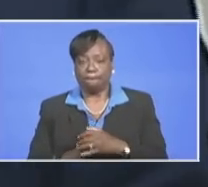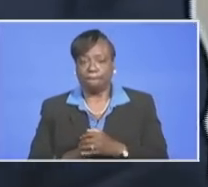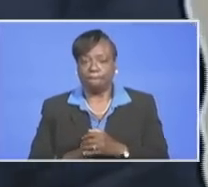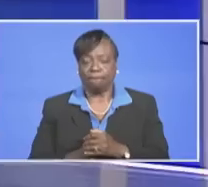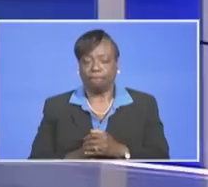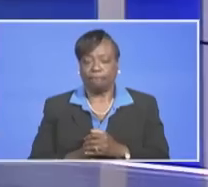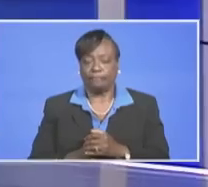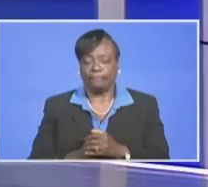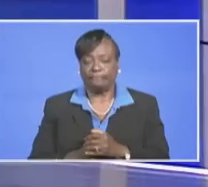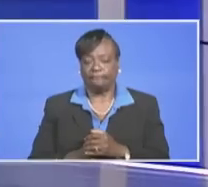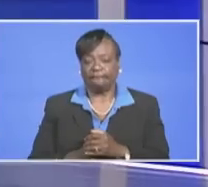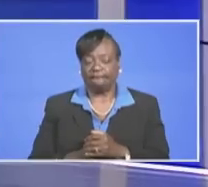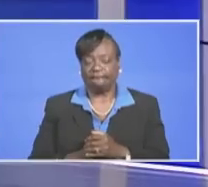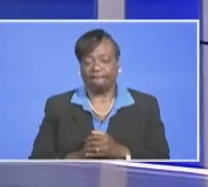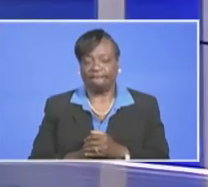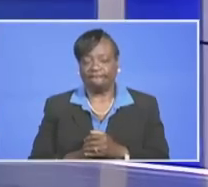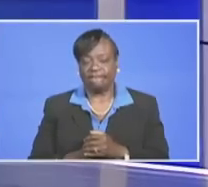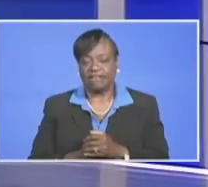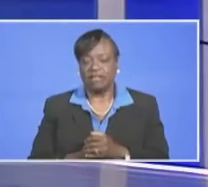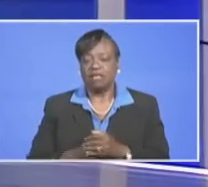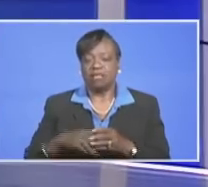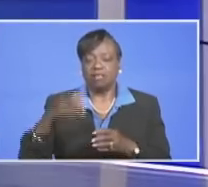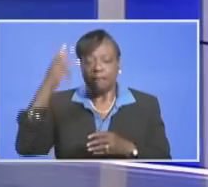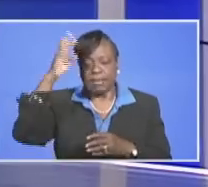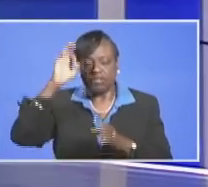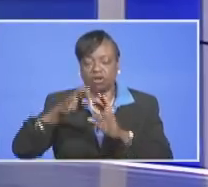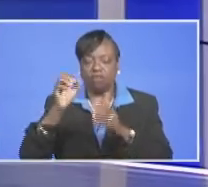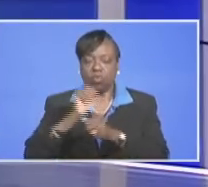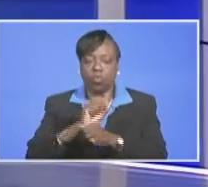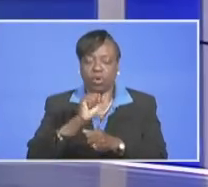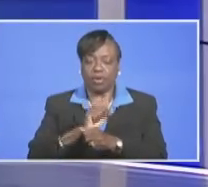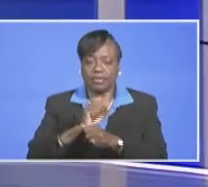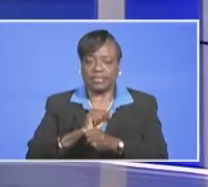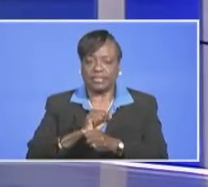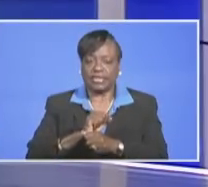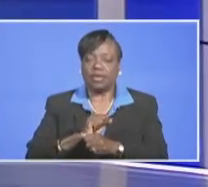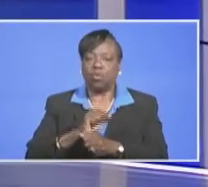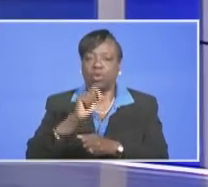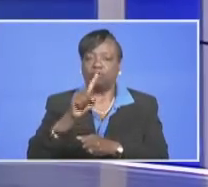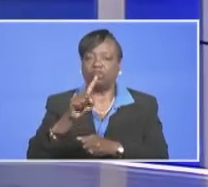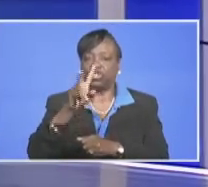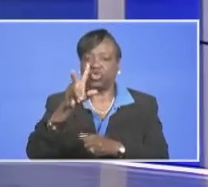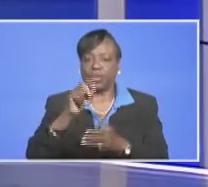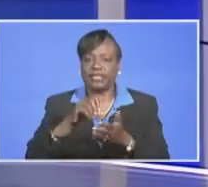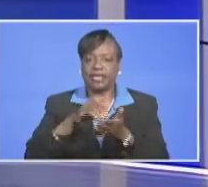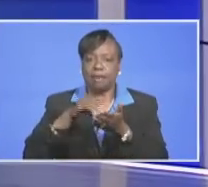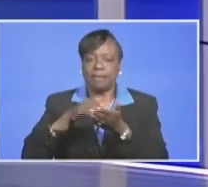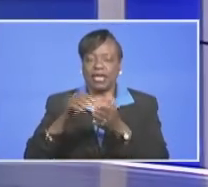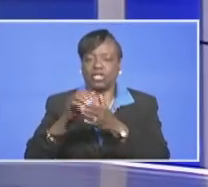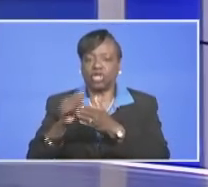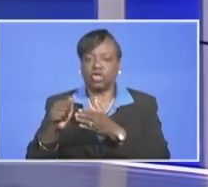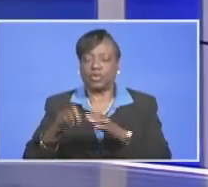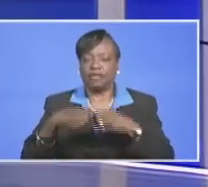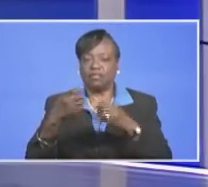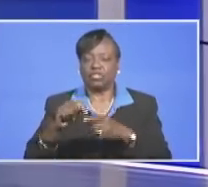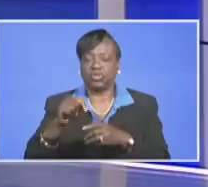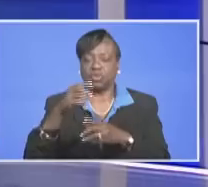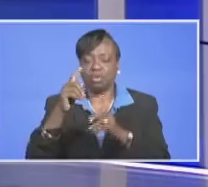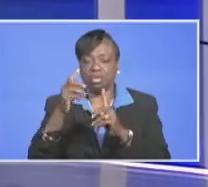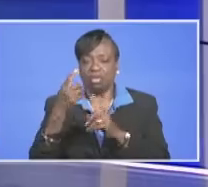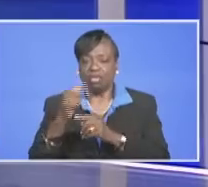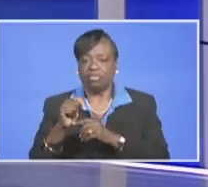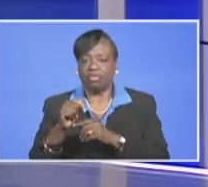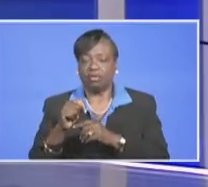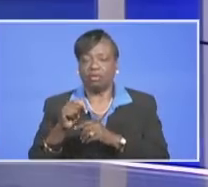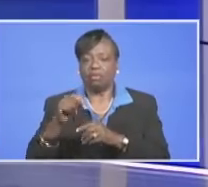Superwash. Well, the Ministry of Works has allocated a budget of $120 million, but Minister of Works, the Honorable Desmond Bannister, says